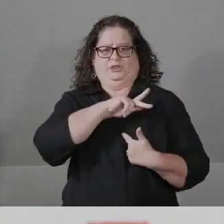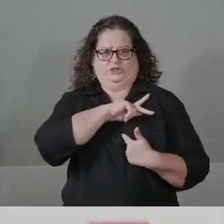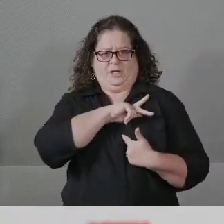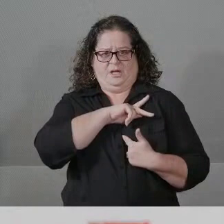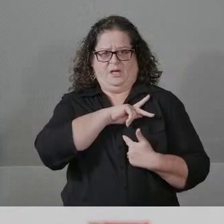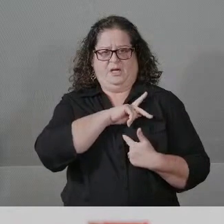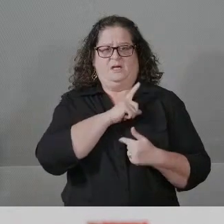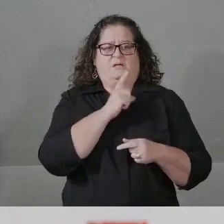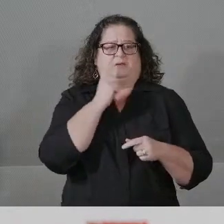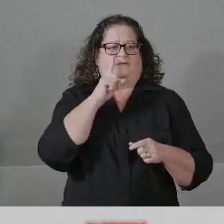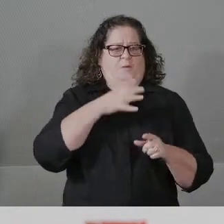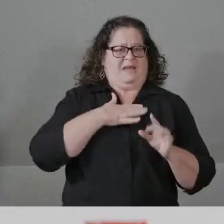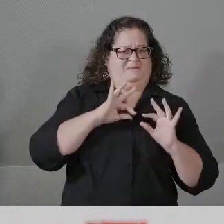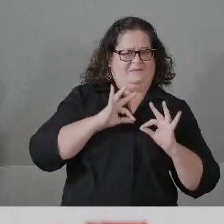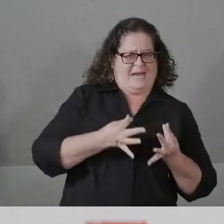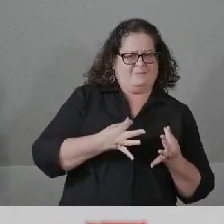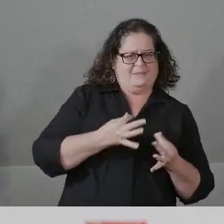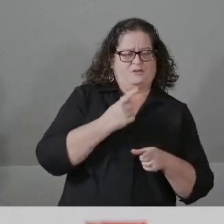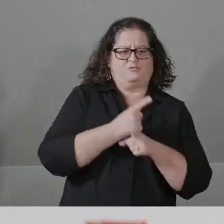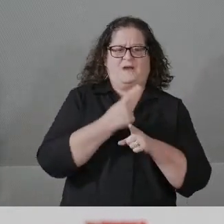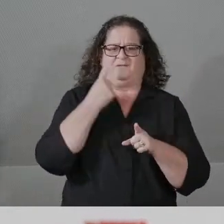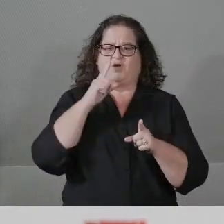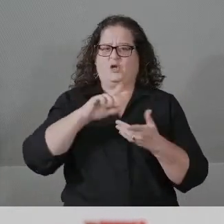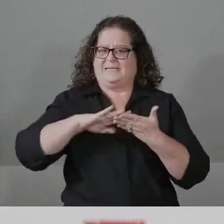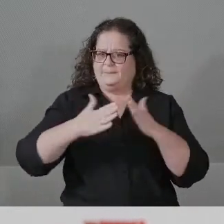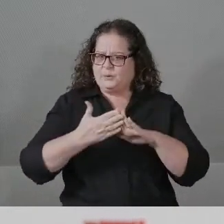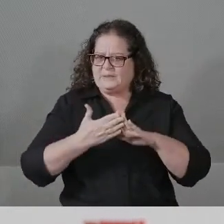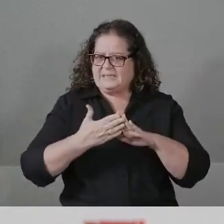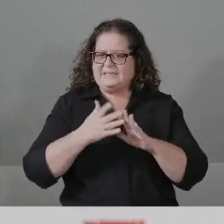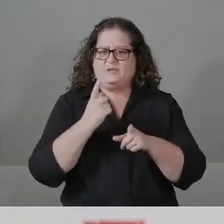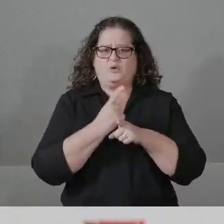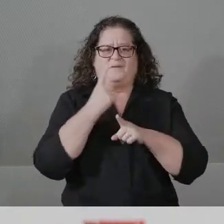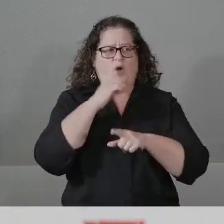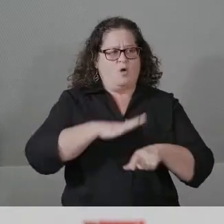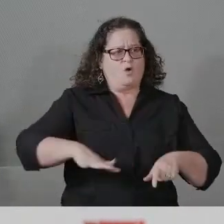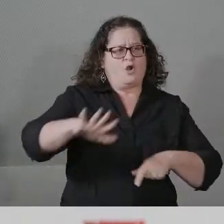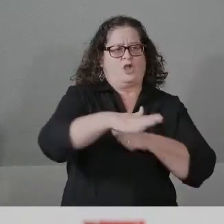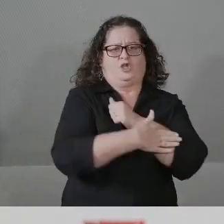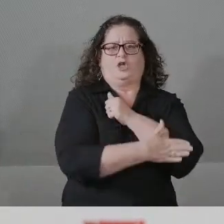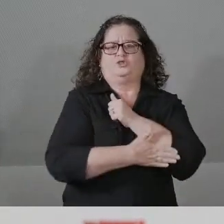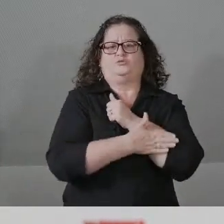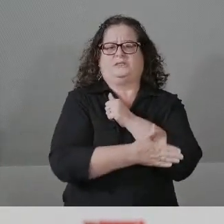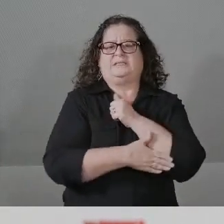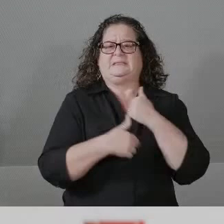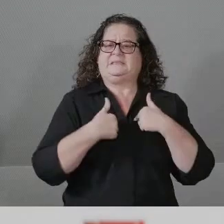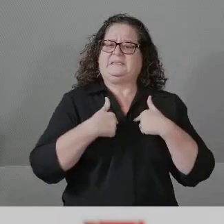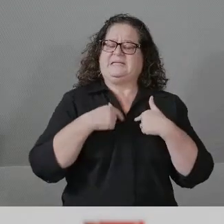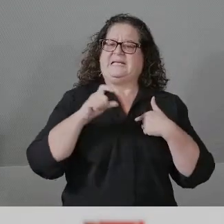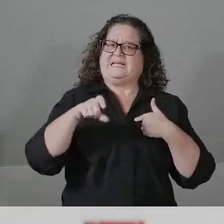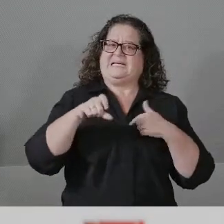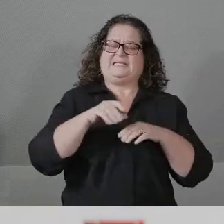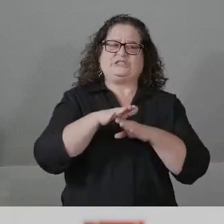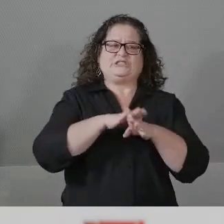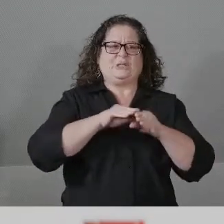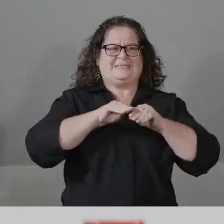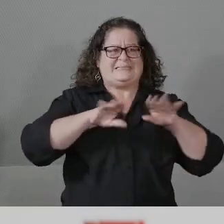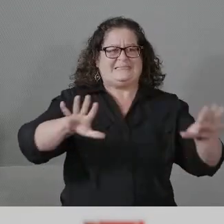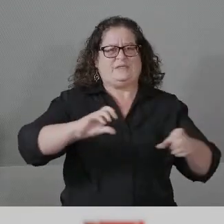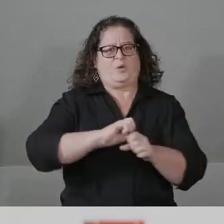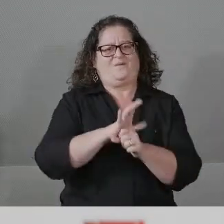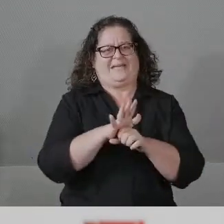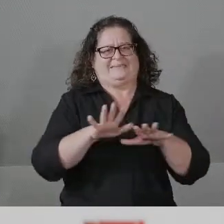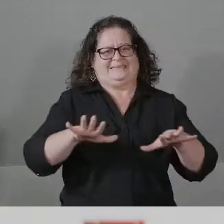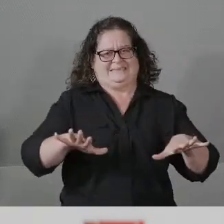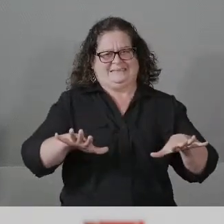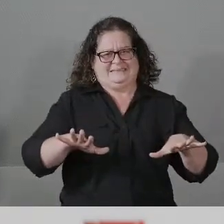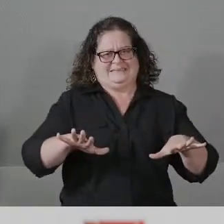It's the right thing for the community, and it's the right thing for this country. We need to slow the spread of this virus down so we can get back to some